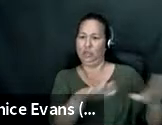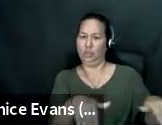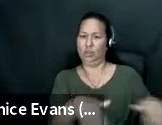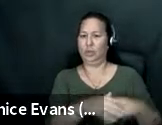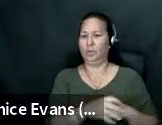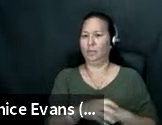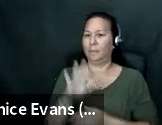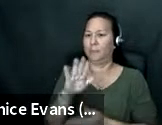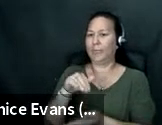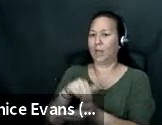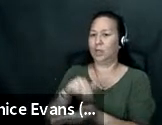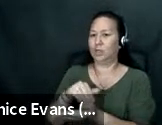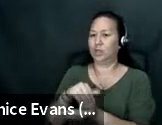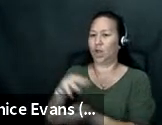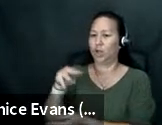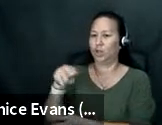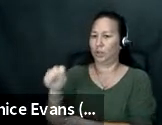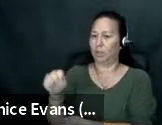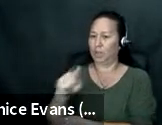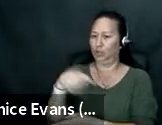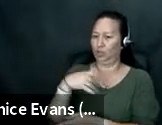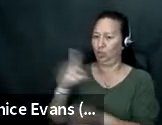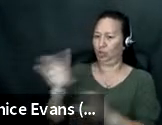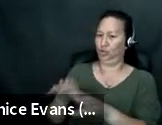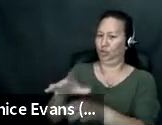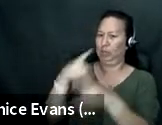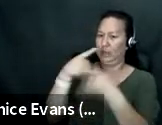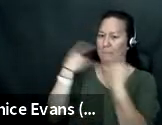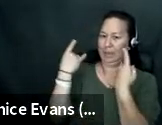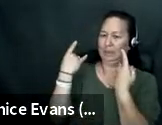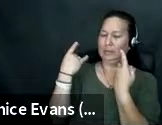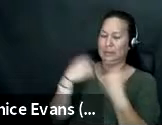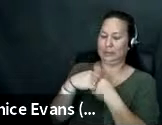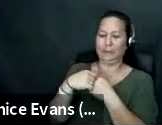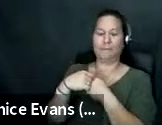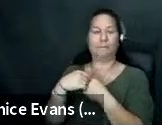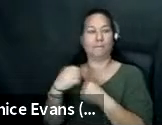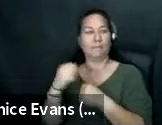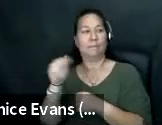guess you're doing the mask, correct? Yeah, I can take this one. So